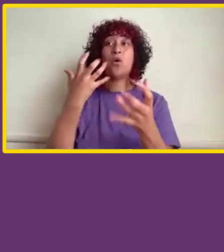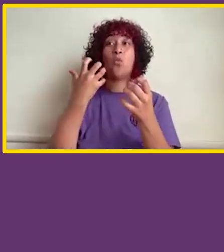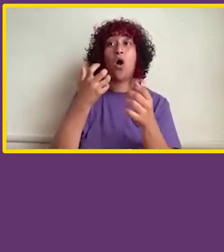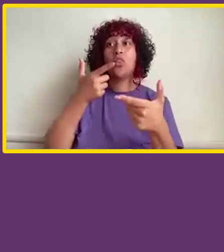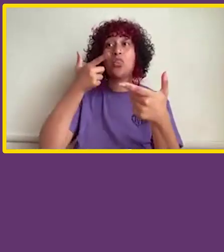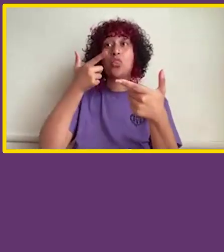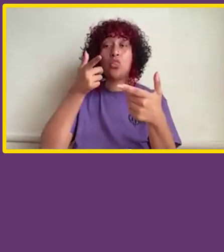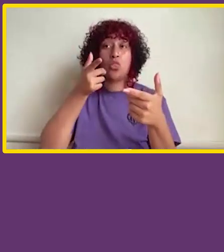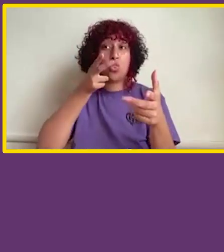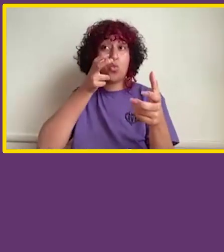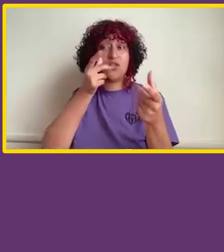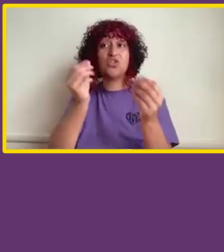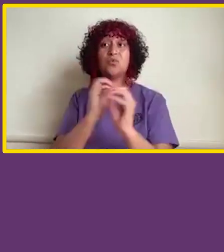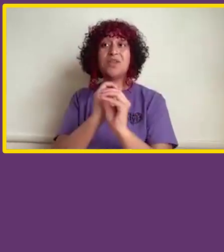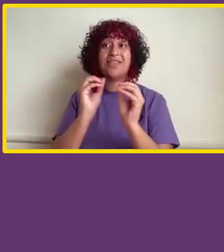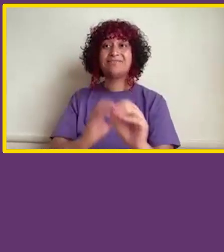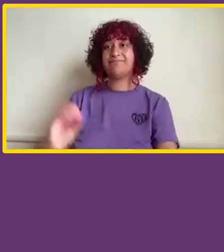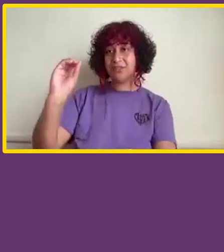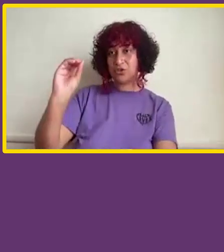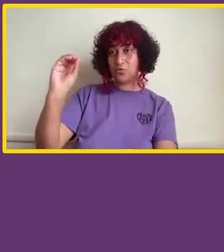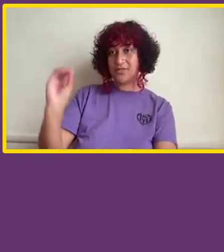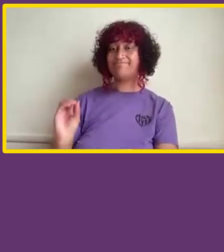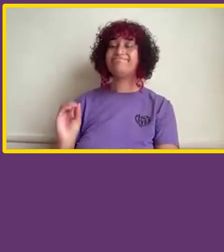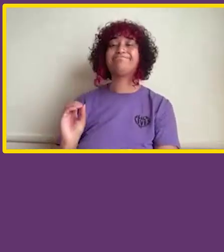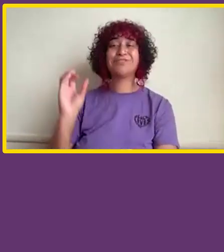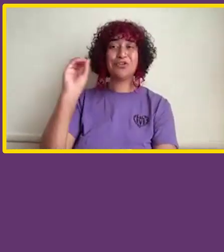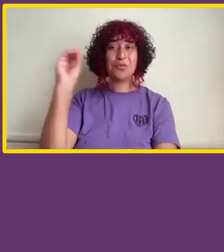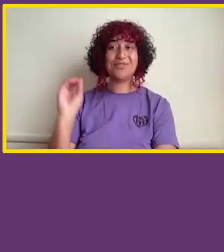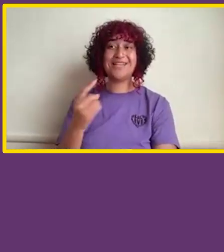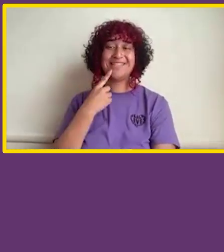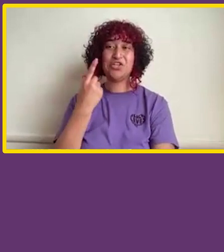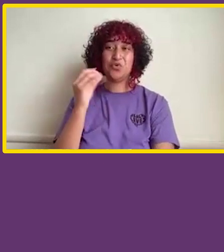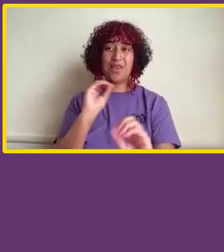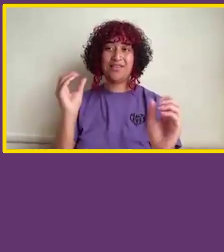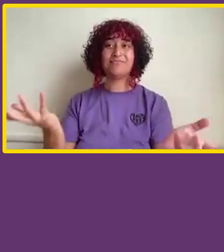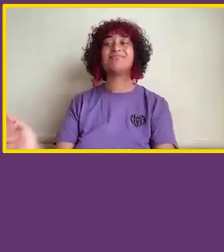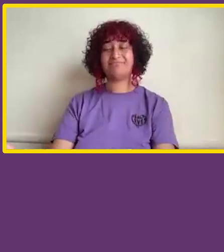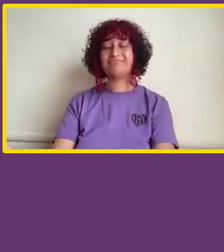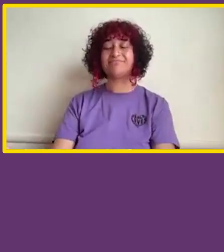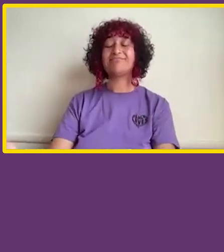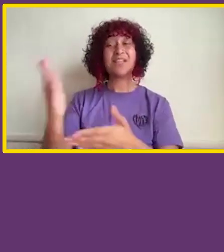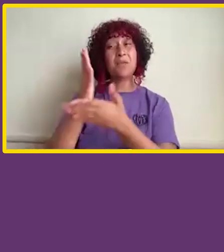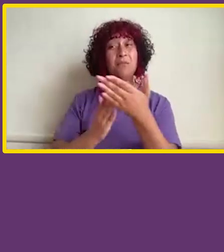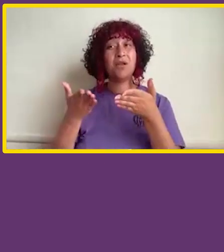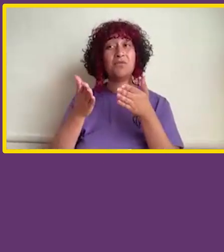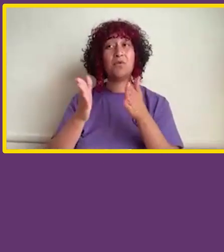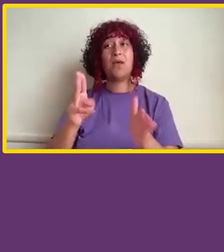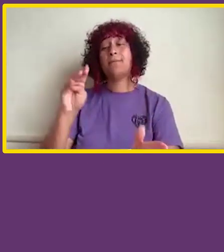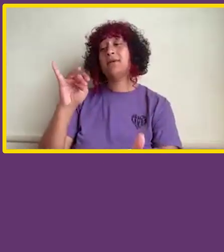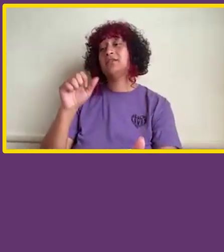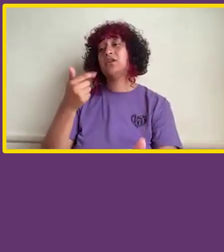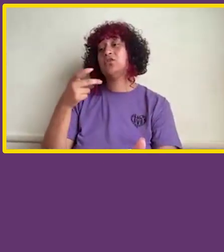nothing? 0%. 0% of Black women said do nothing. And part of the way that misogynoir